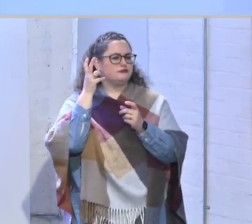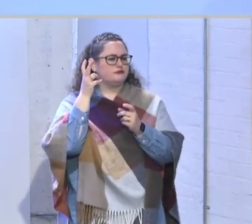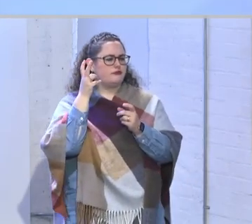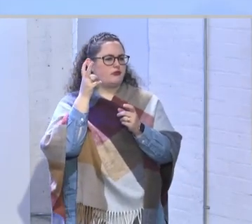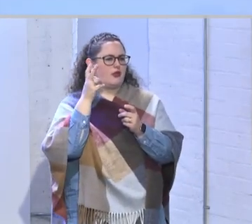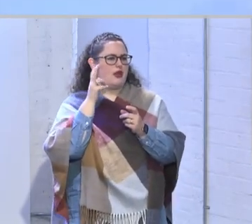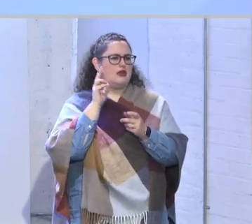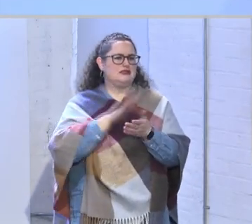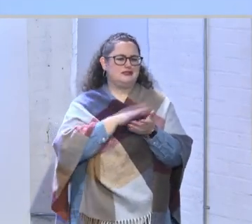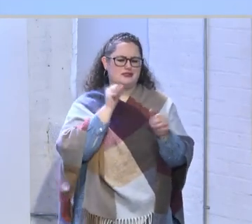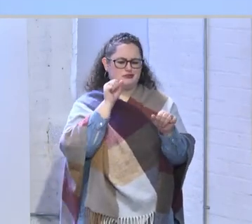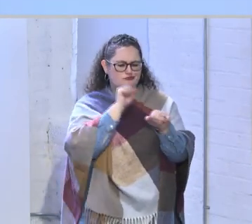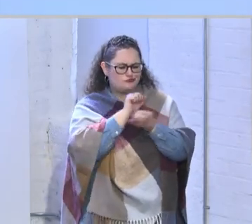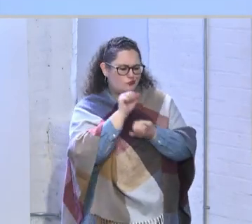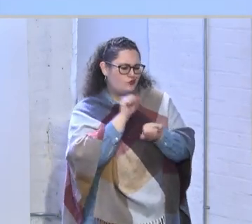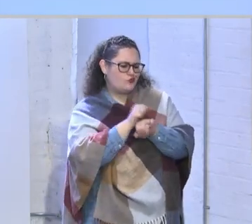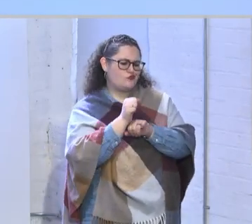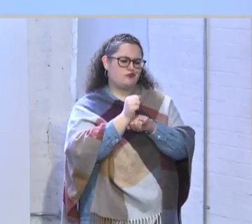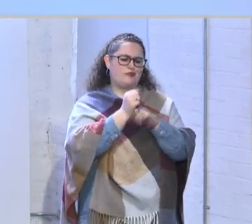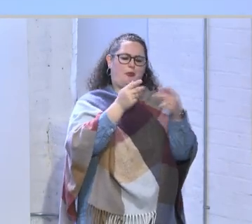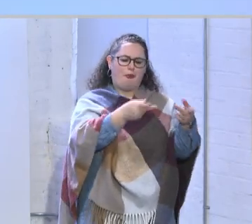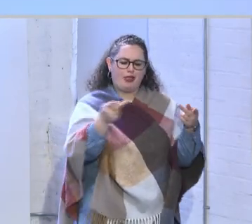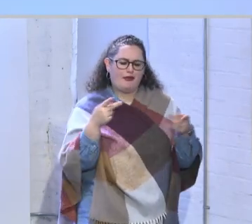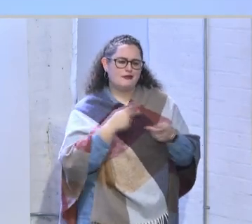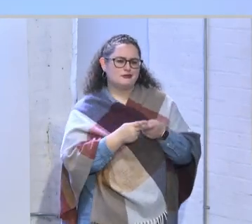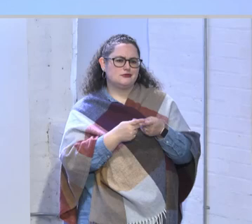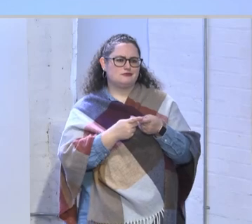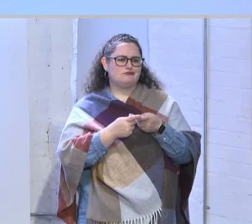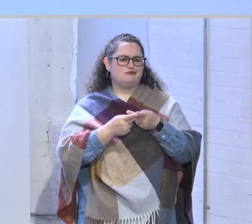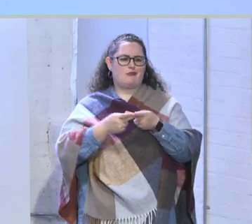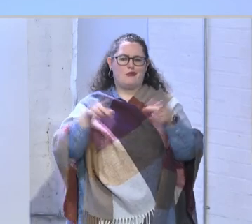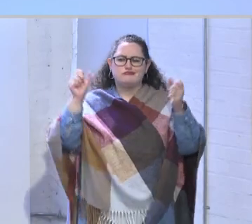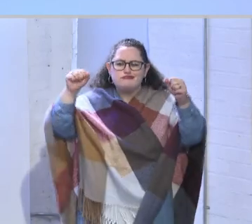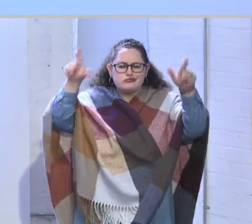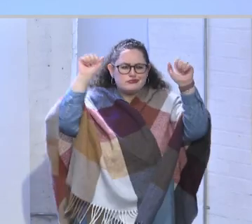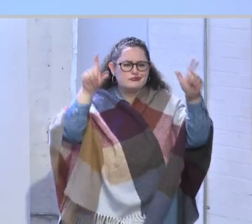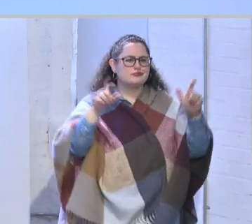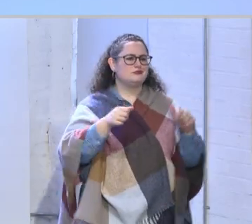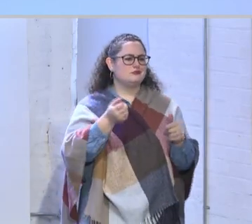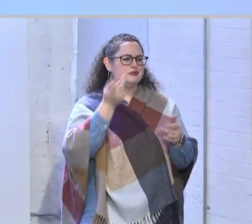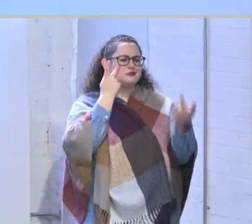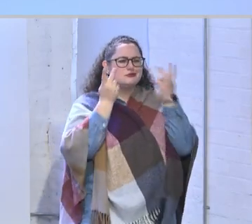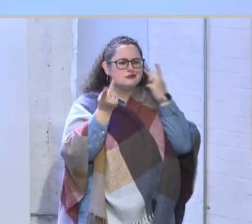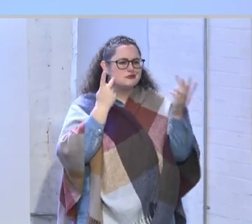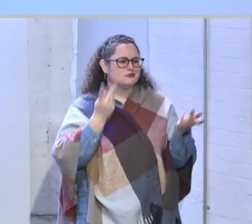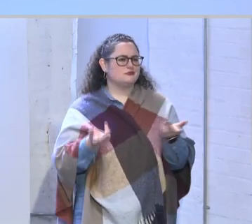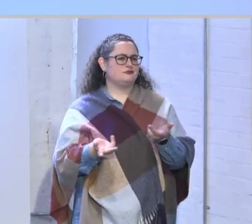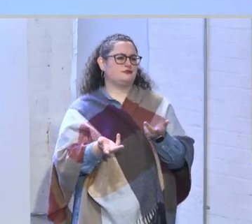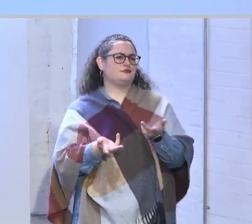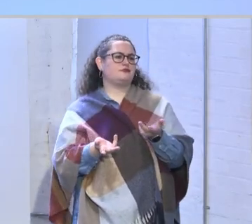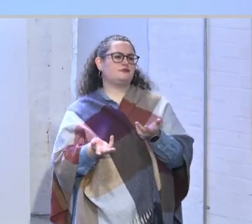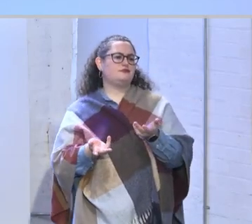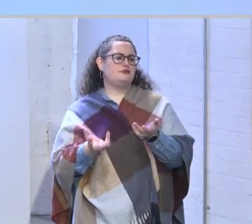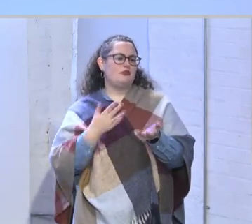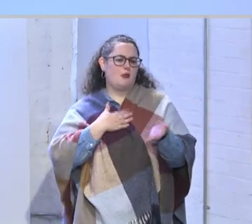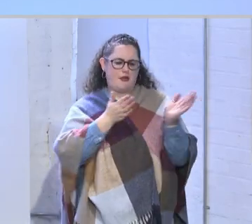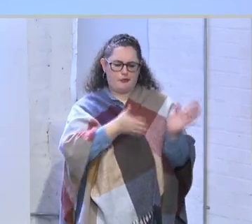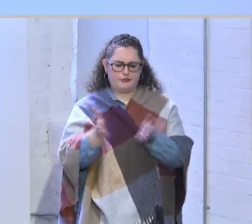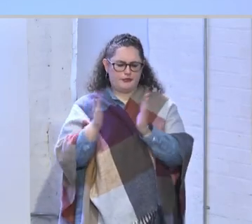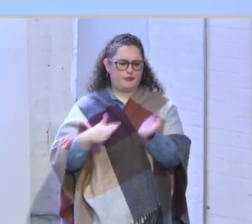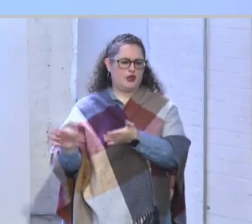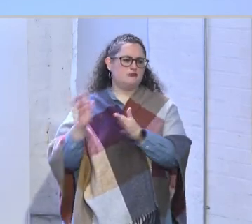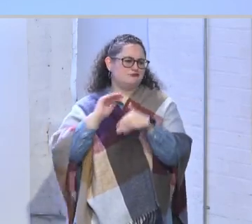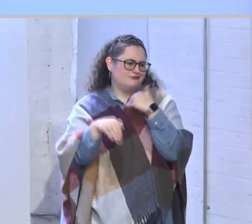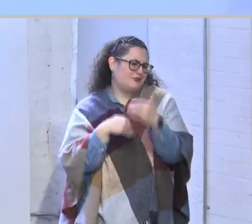It's in the job place. It's in just everywhere. It's an outlook. And there's nothing wrong with being prepared and